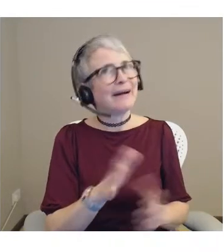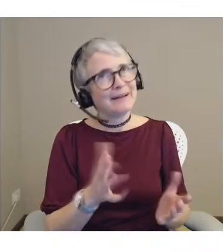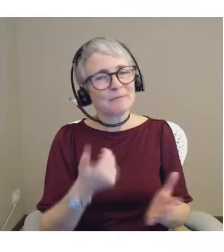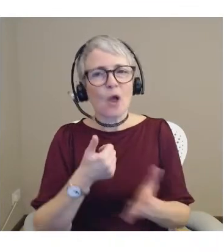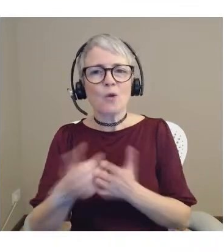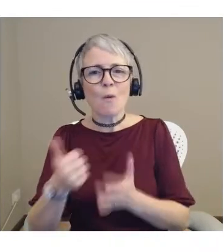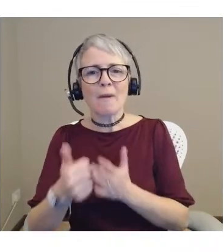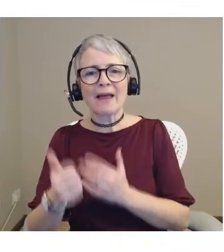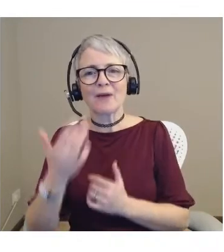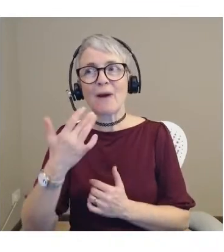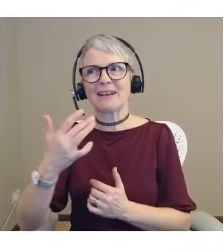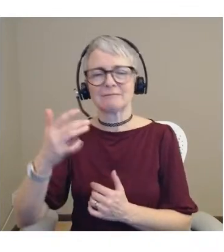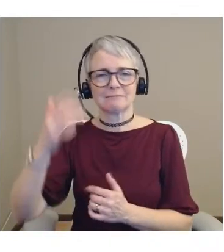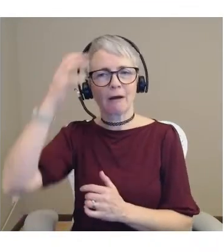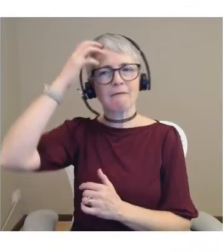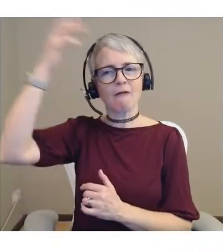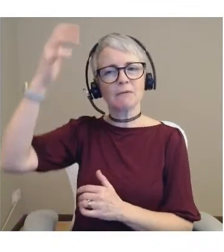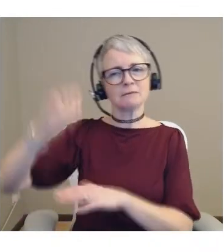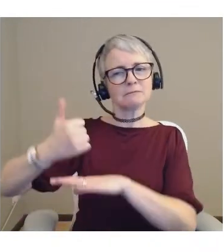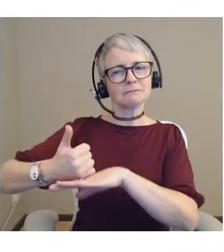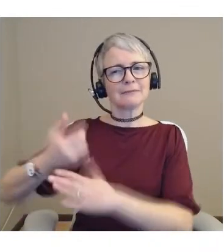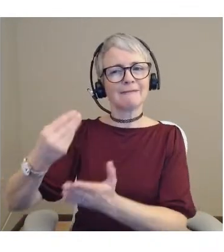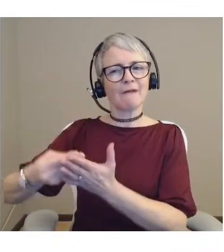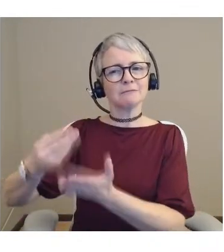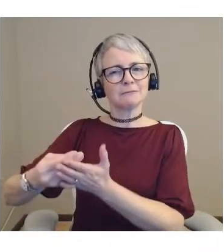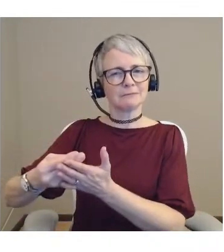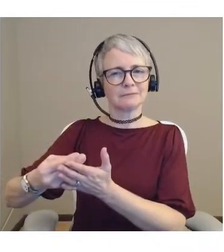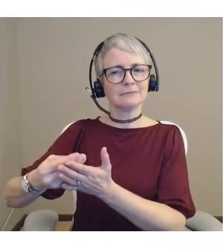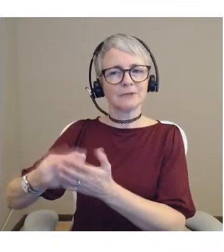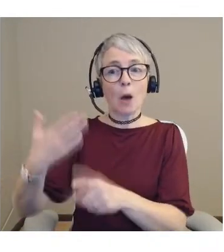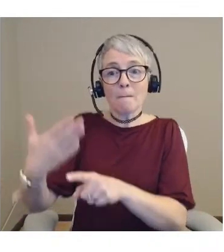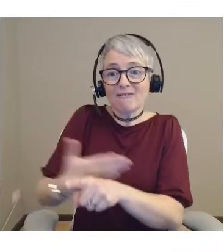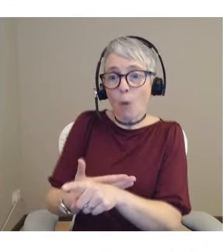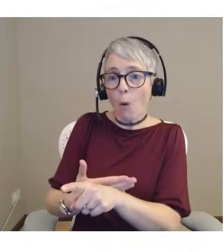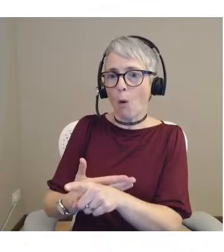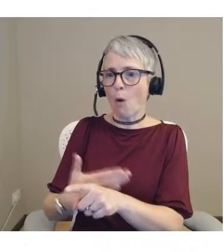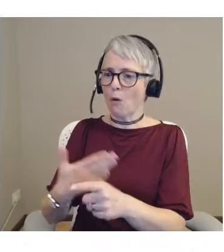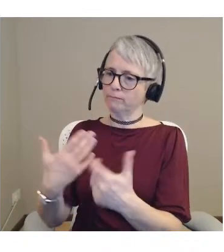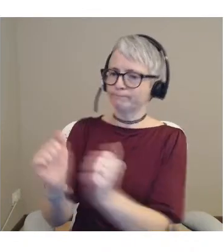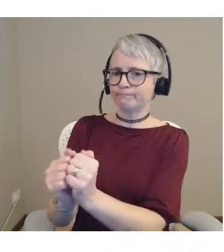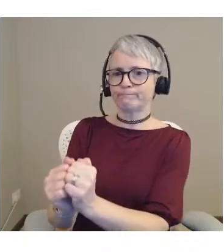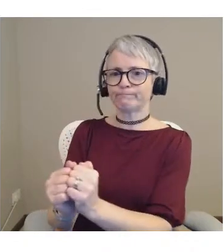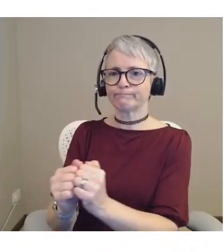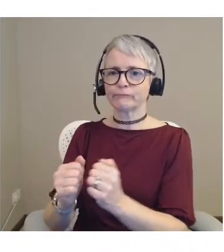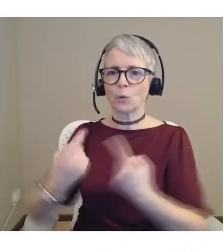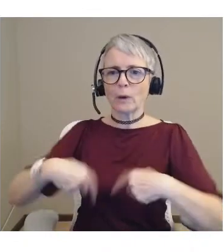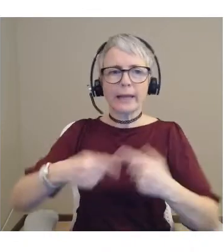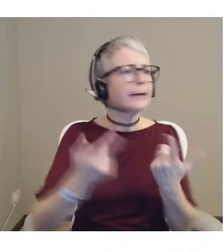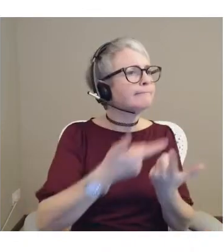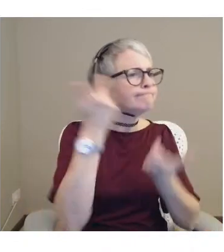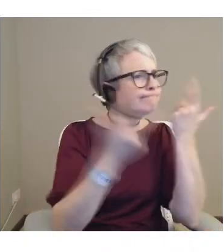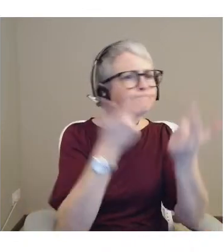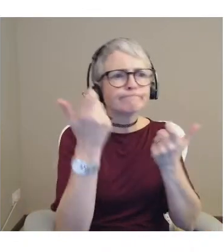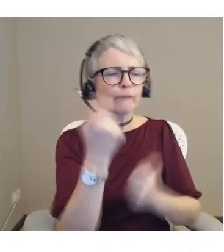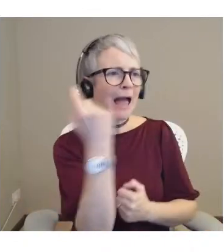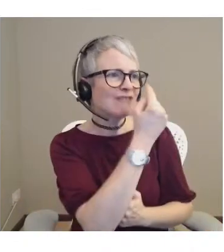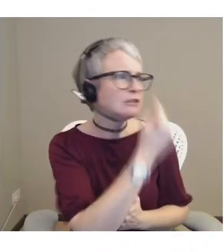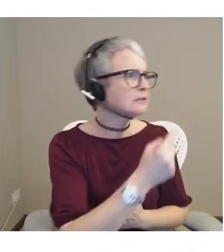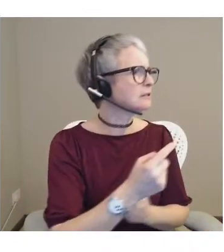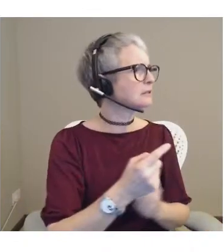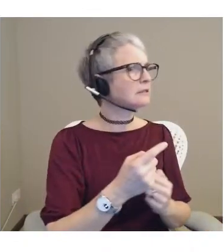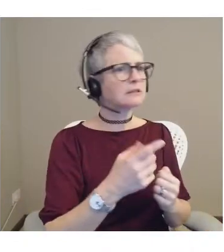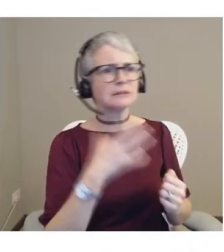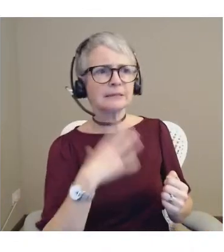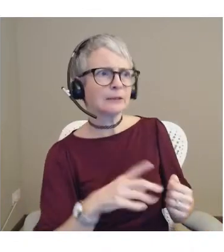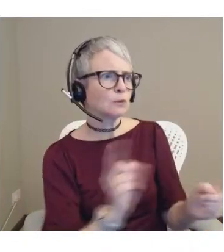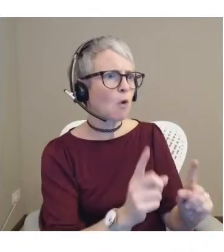fund, we'd sort of spend some time before the fund sort of scoping out, looking at the evidence, scoping out various options, talking to all